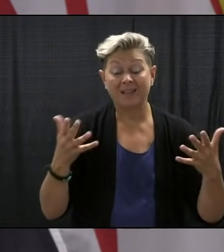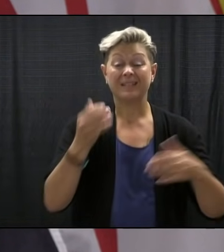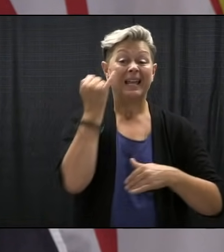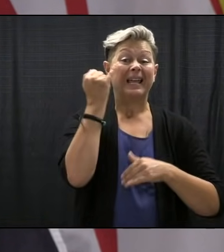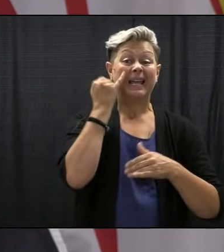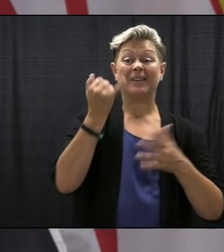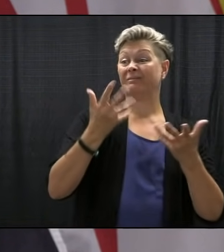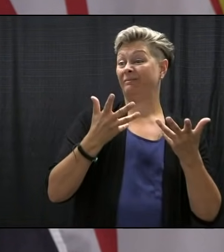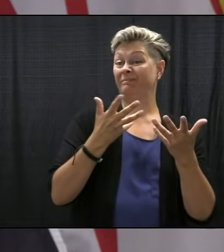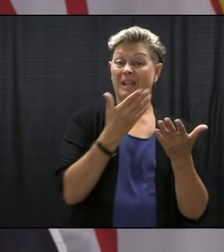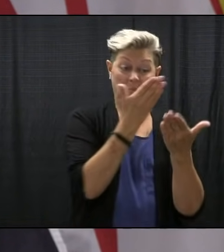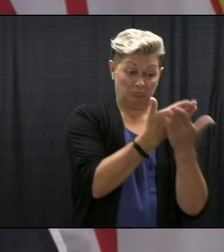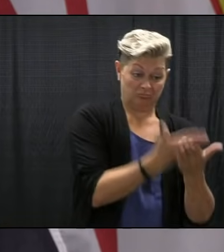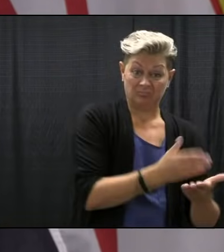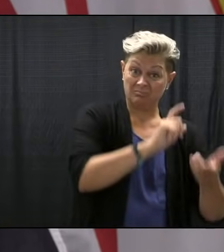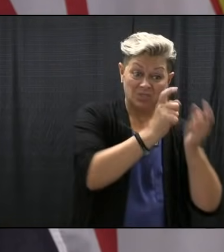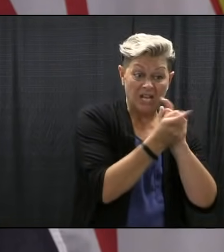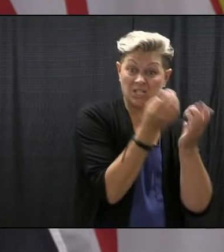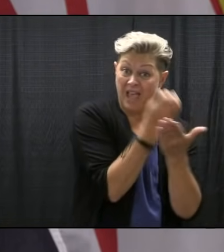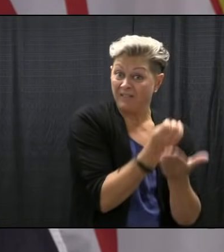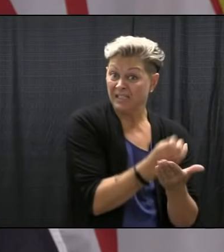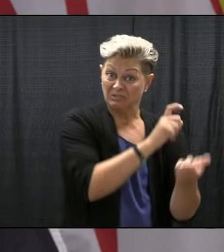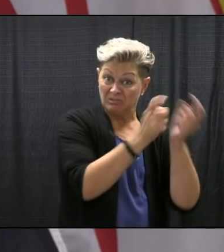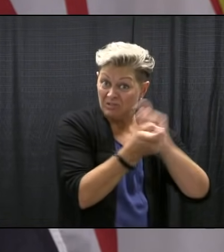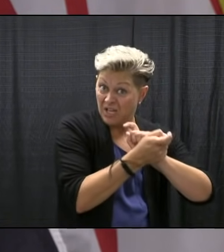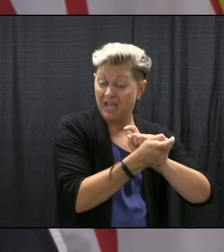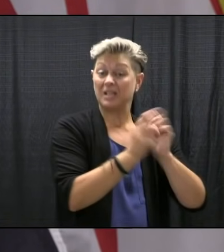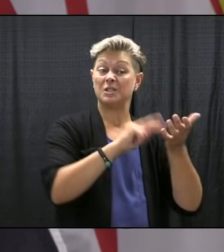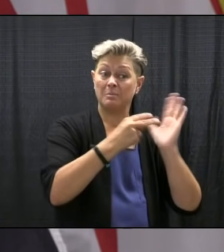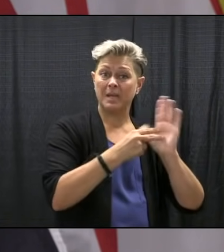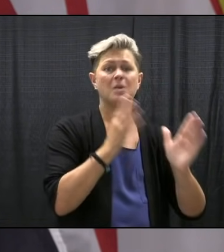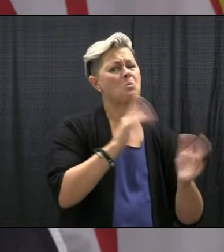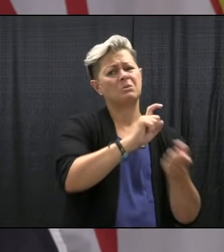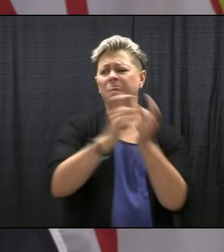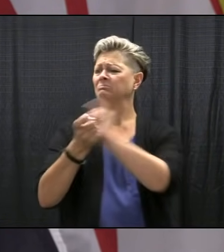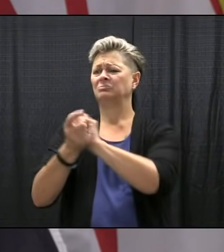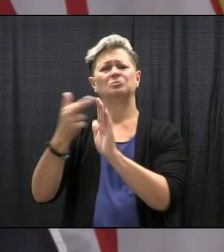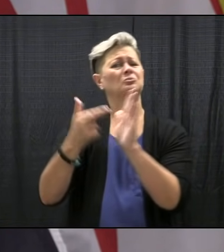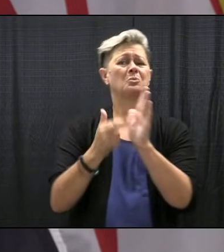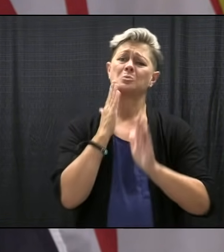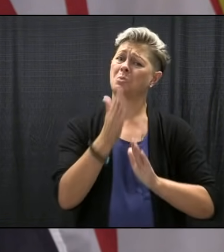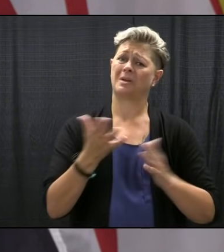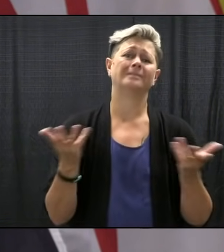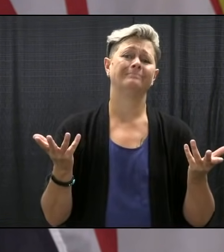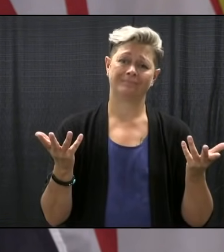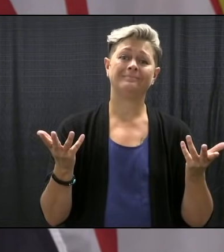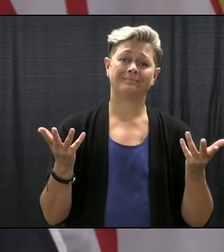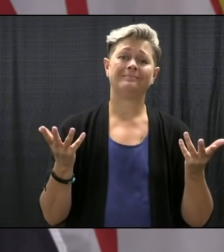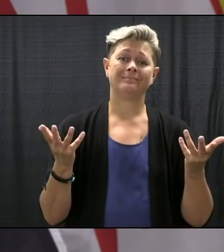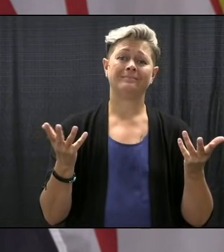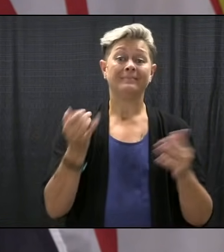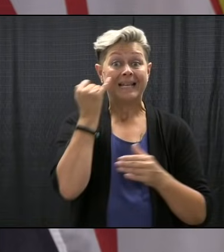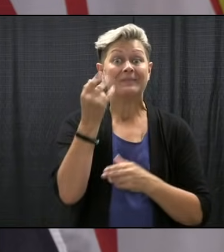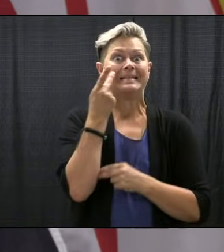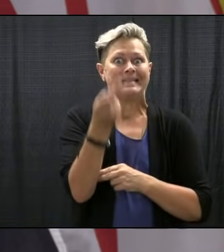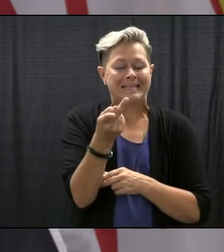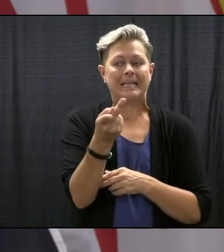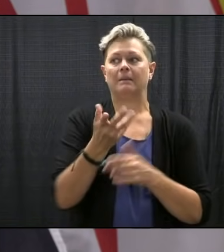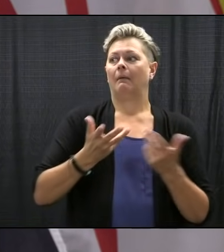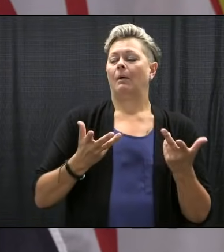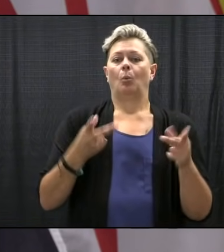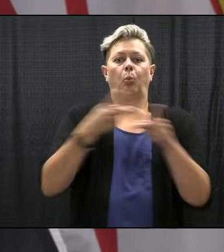if the evidence changes, then we'll certainly pivot to respond to those changes. And if we start to see an